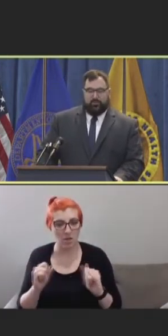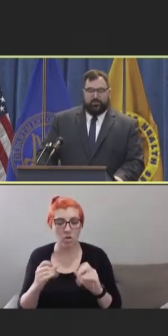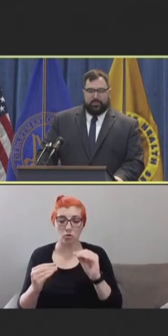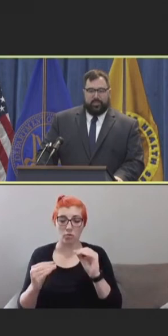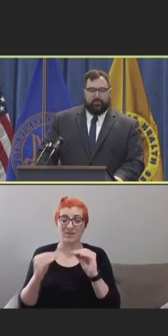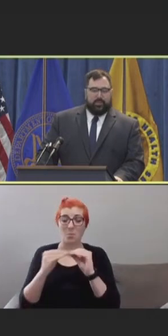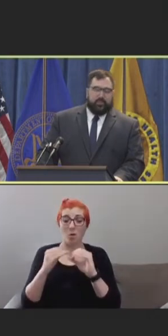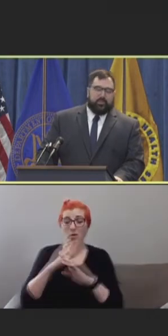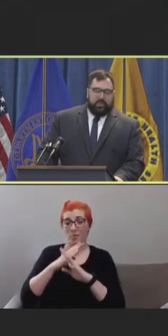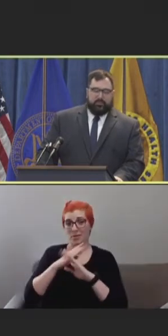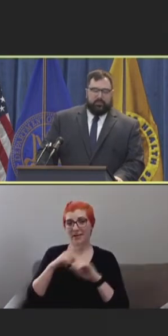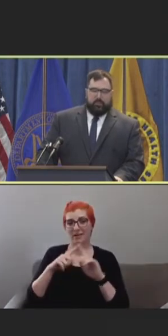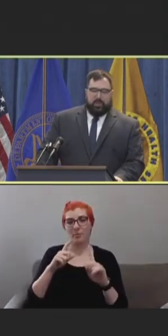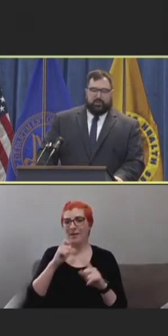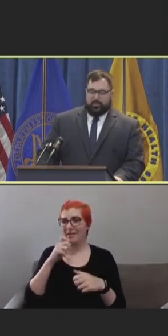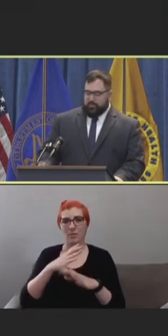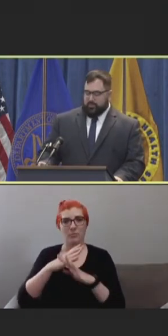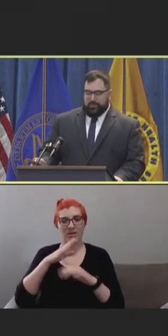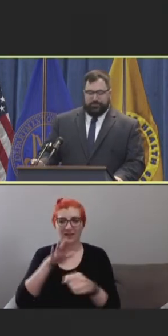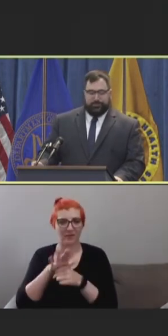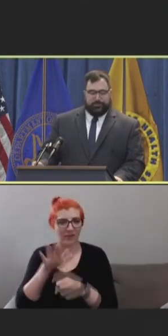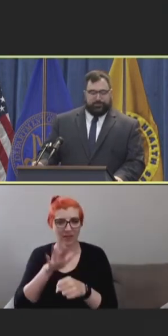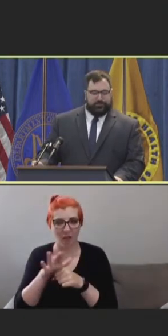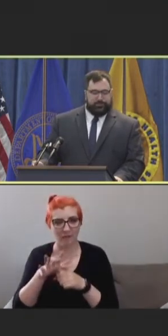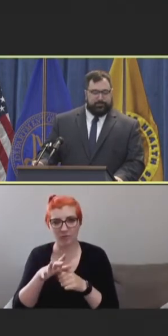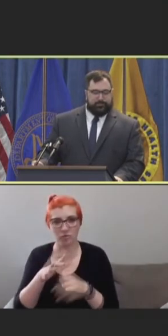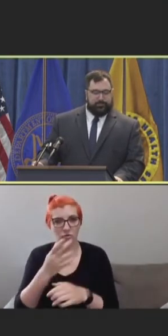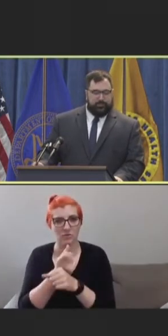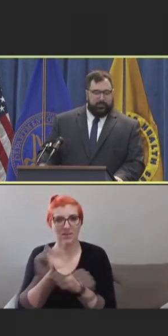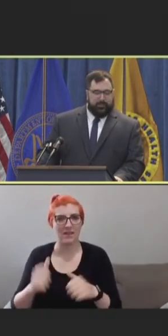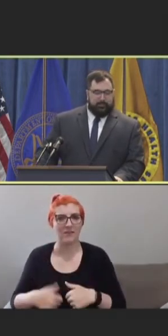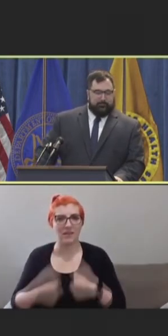enough to save the lives of the mice in this model.